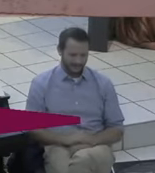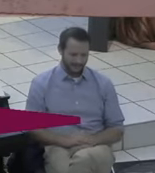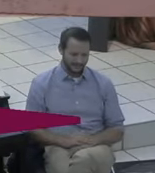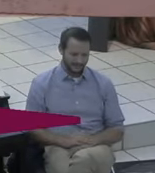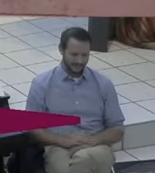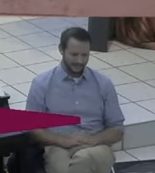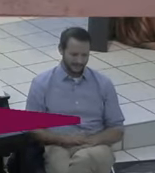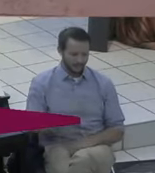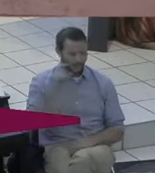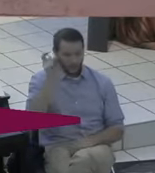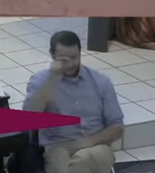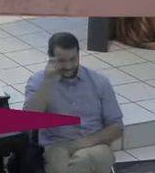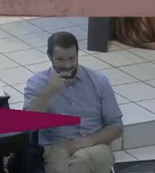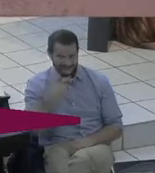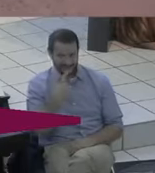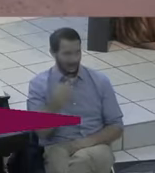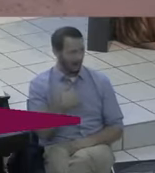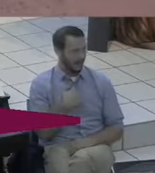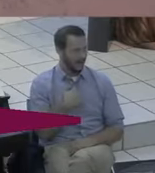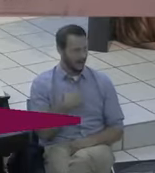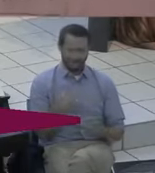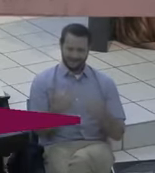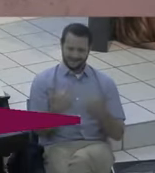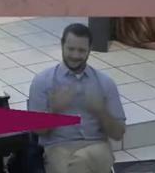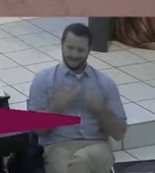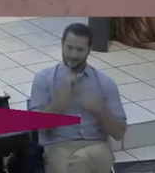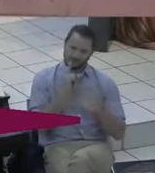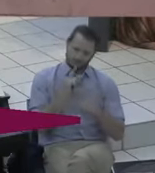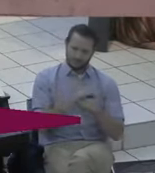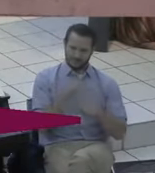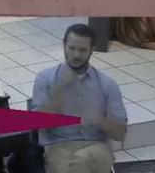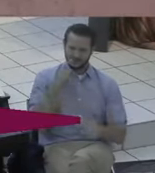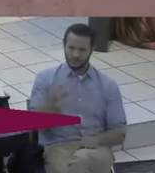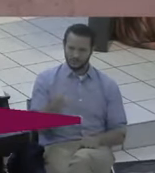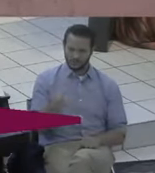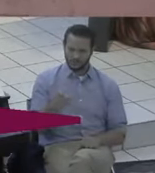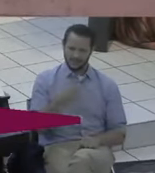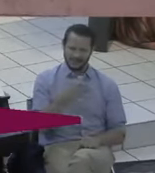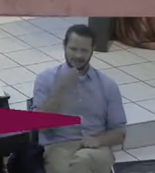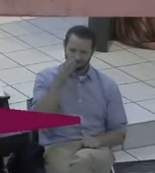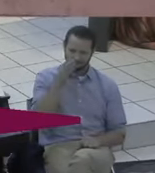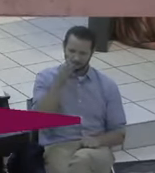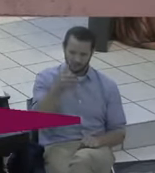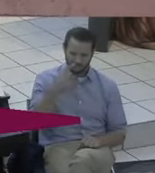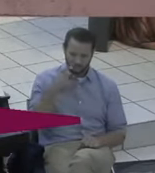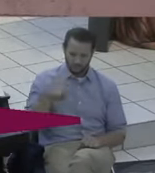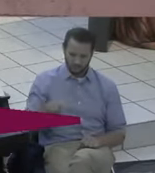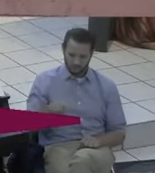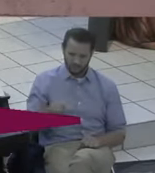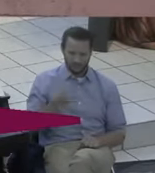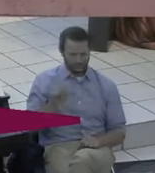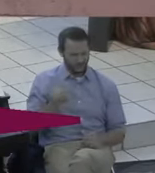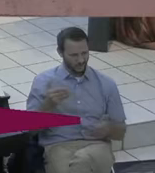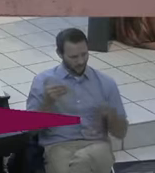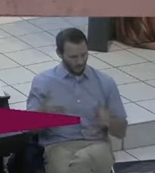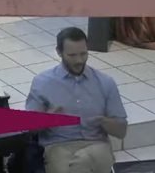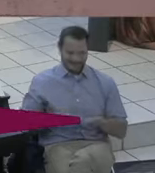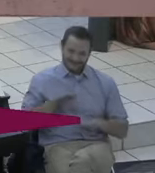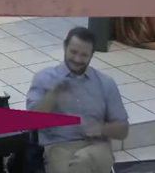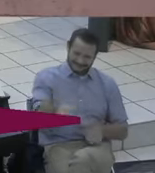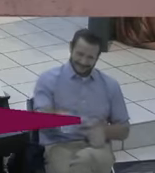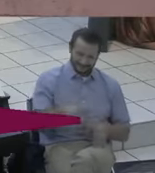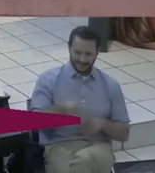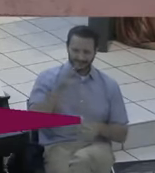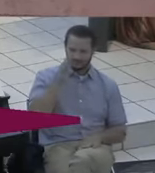hold a promise for you and a future for you." So step into the future by doing